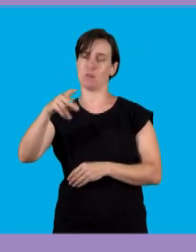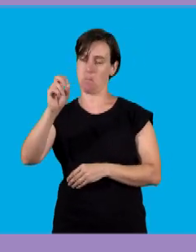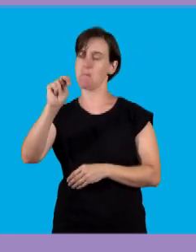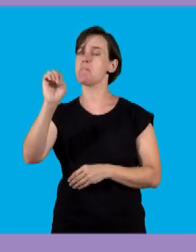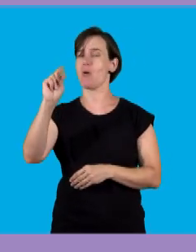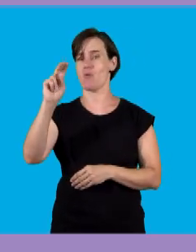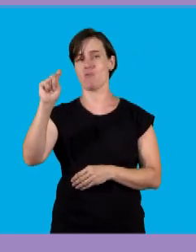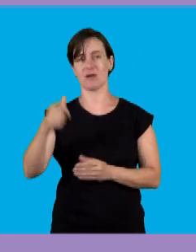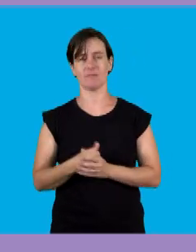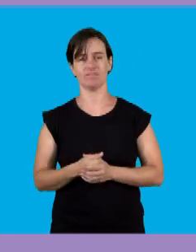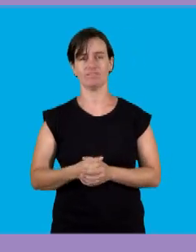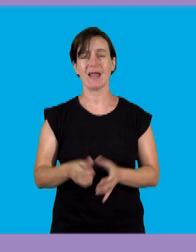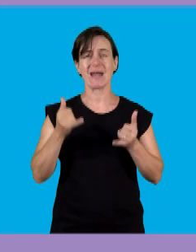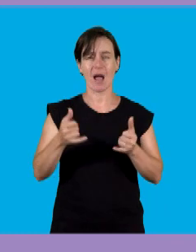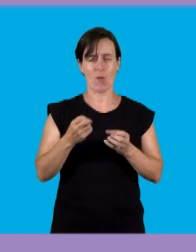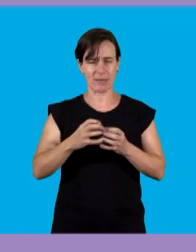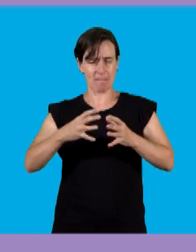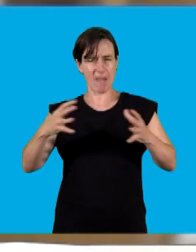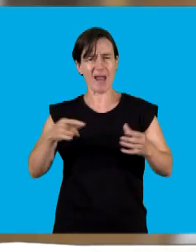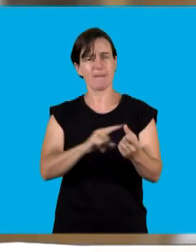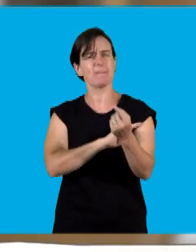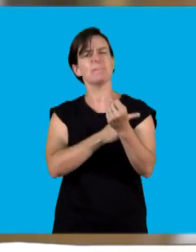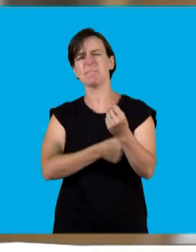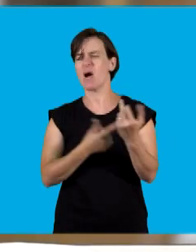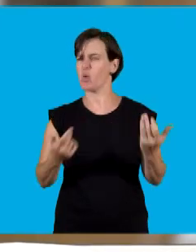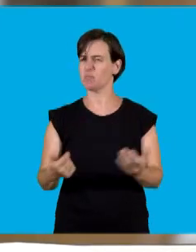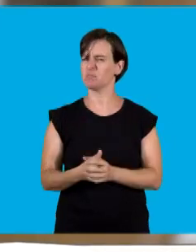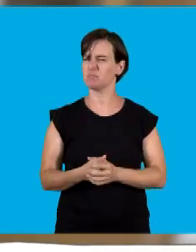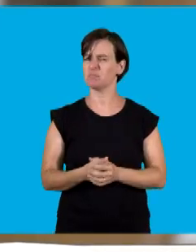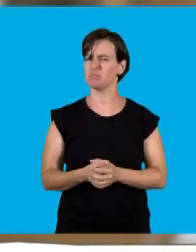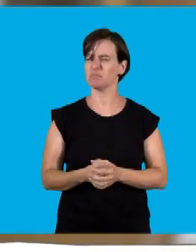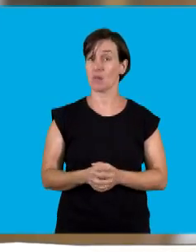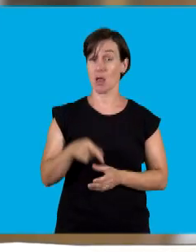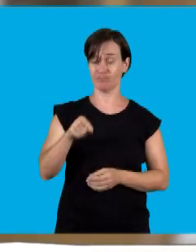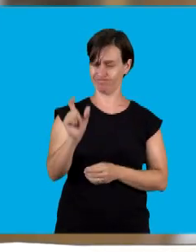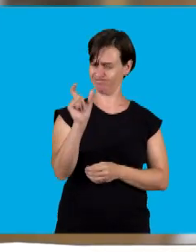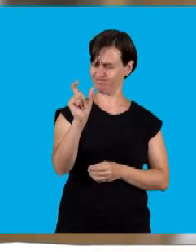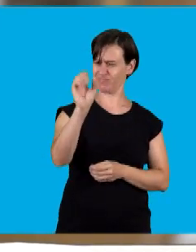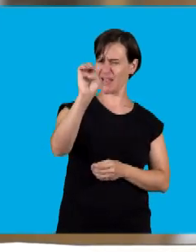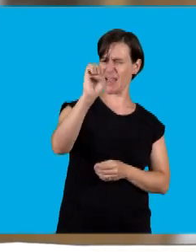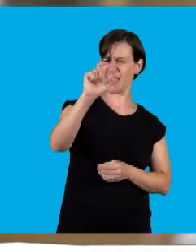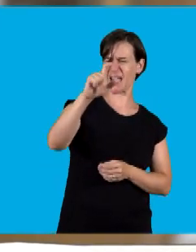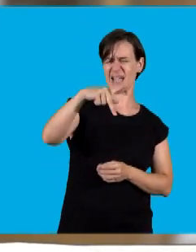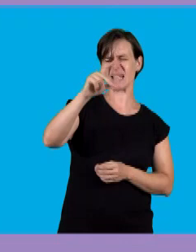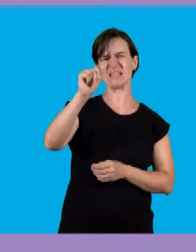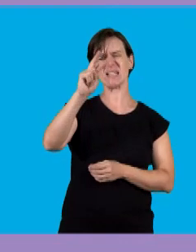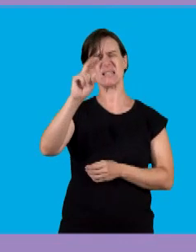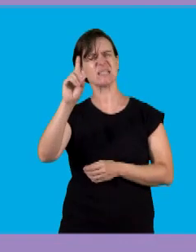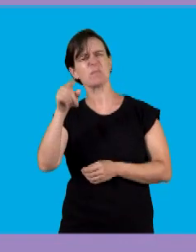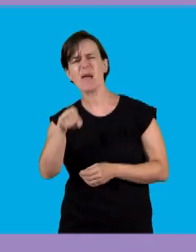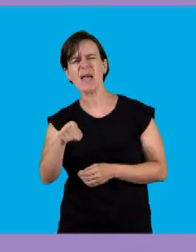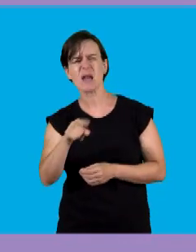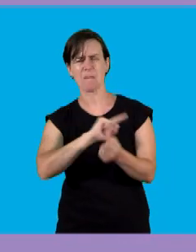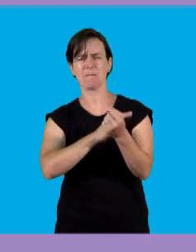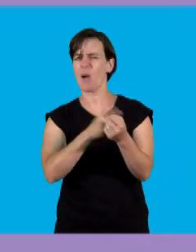to expanding our powers. Now, just to remind you, remember that when we are expanding our powers, so now we have